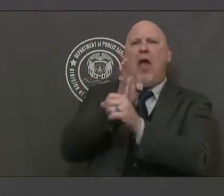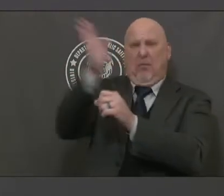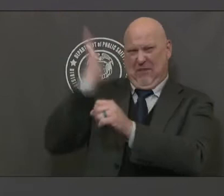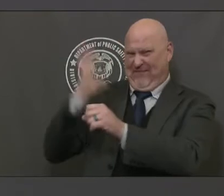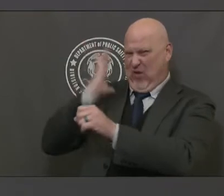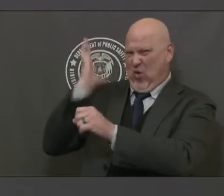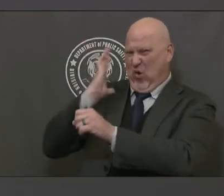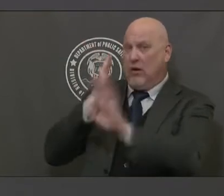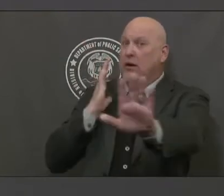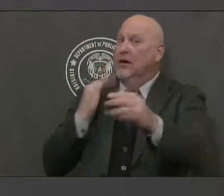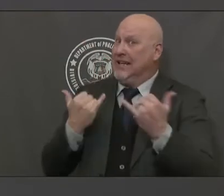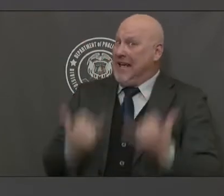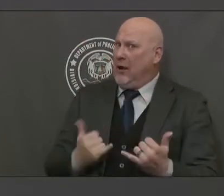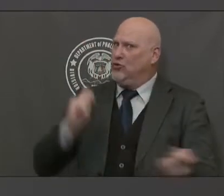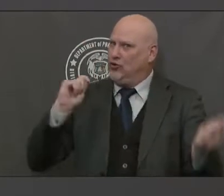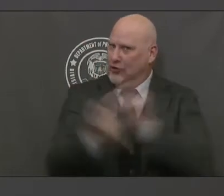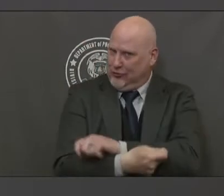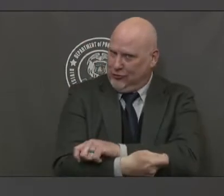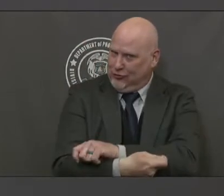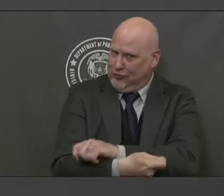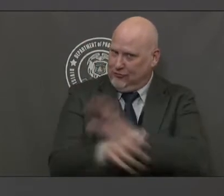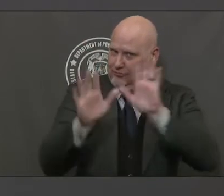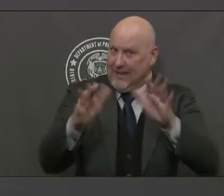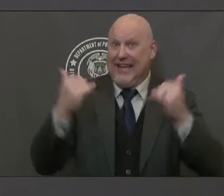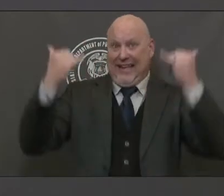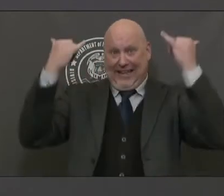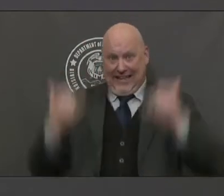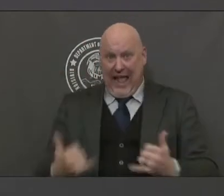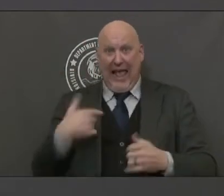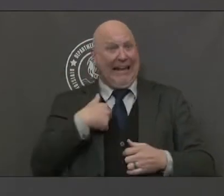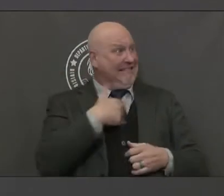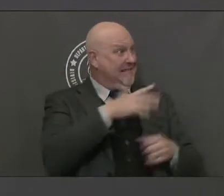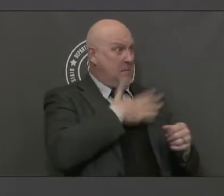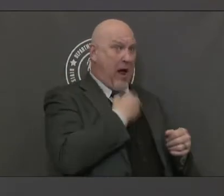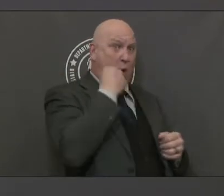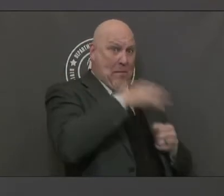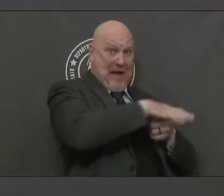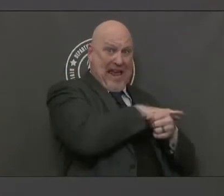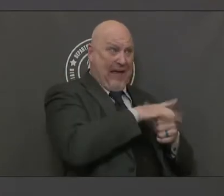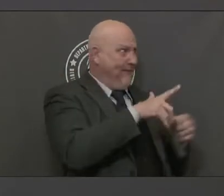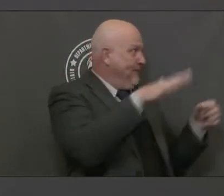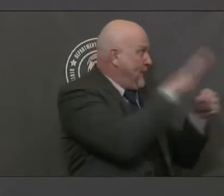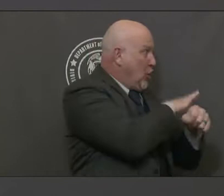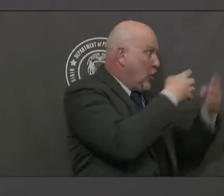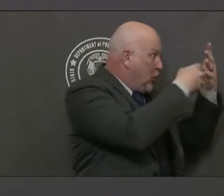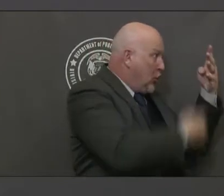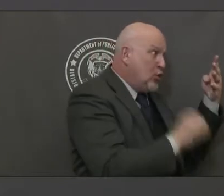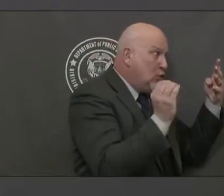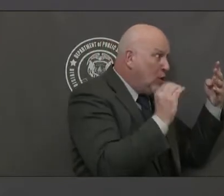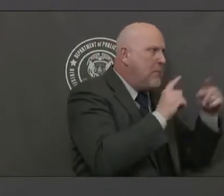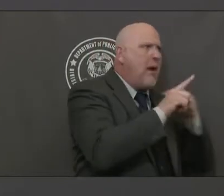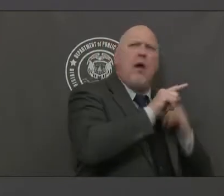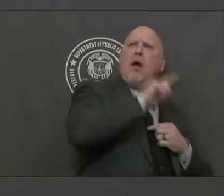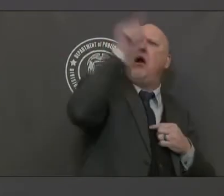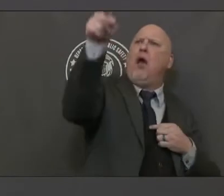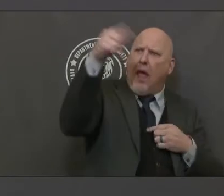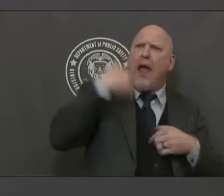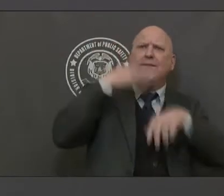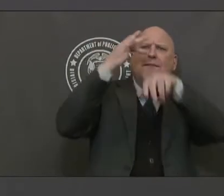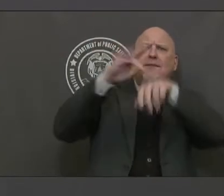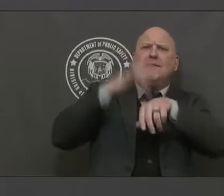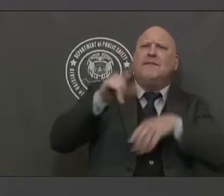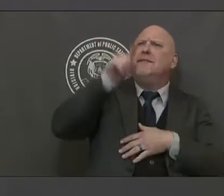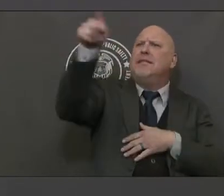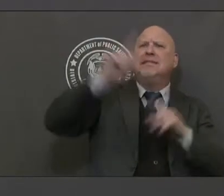that vaccine. Now, keep something in mind. All currently approved vaccines, so Pfizer and